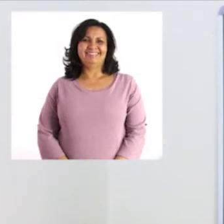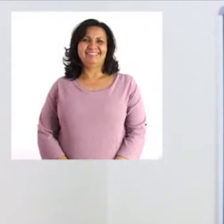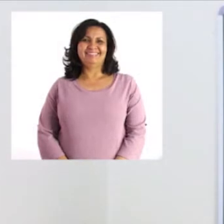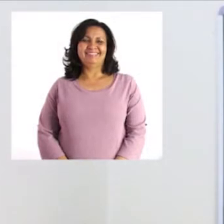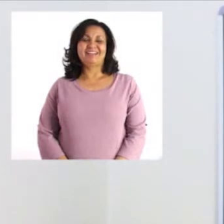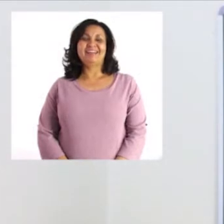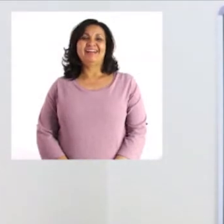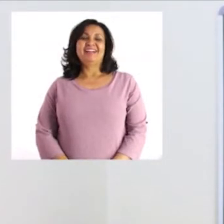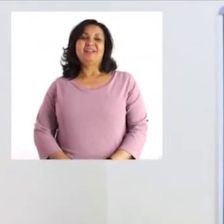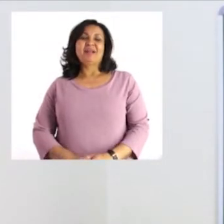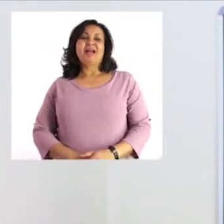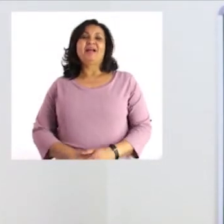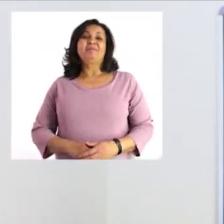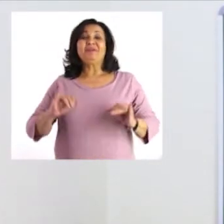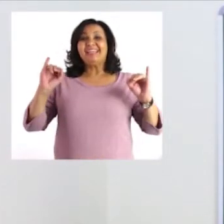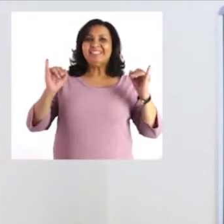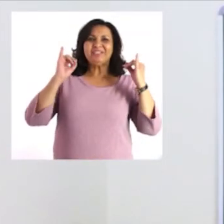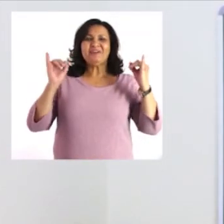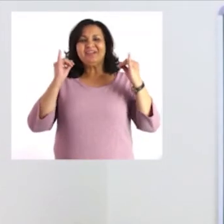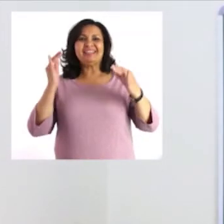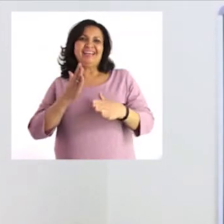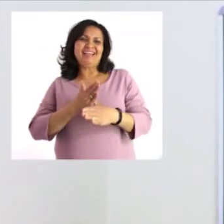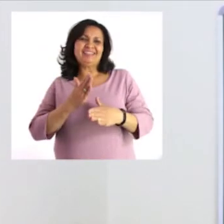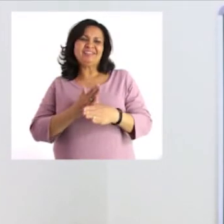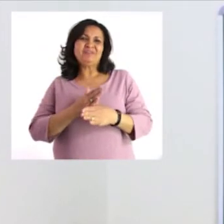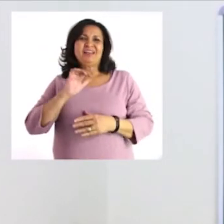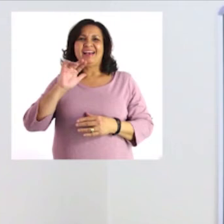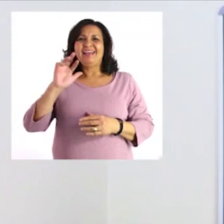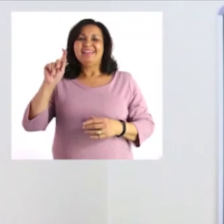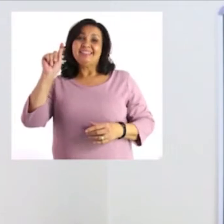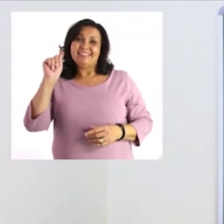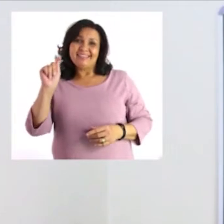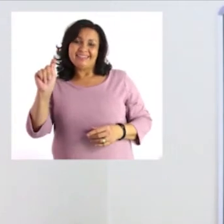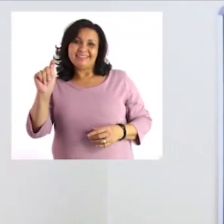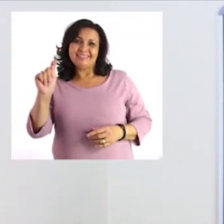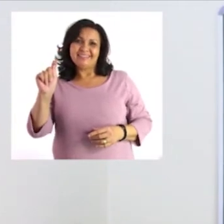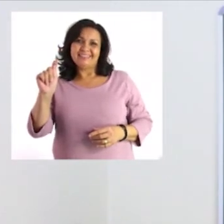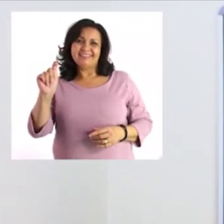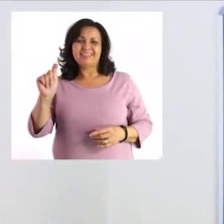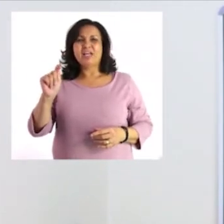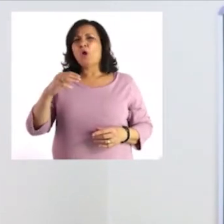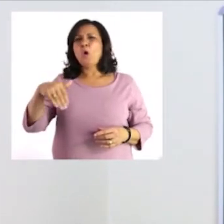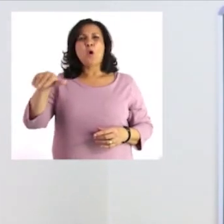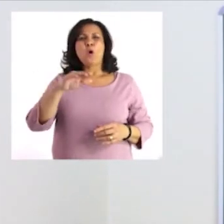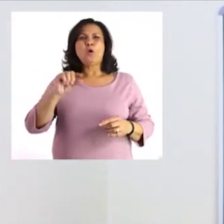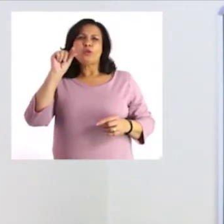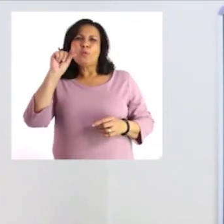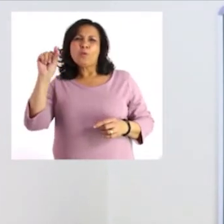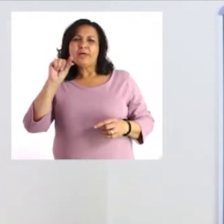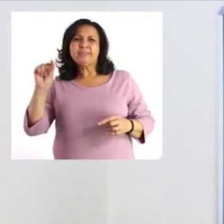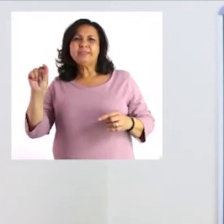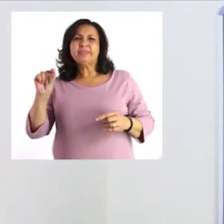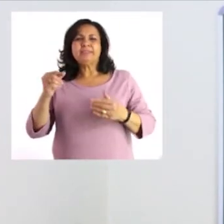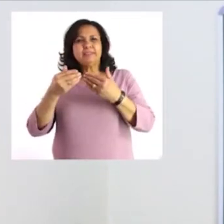Well, friends, I hope you enjoyed the lesson on the letter T and all the words that you've learned that starts